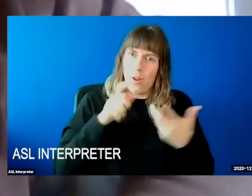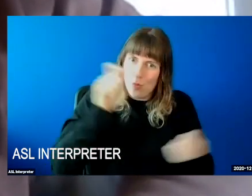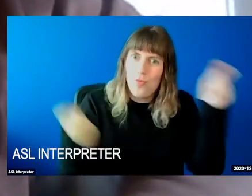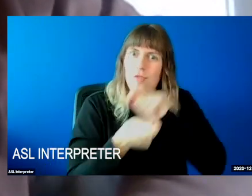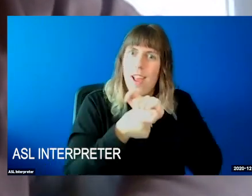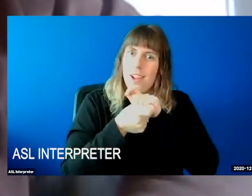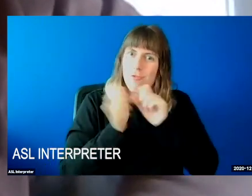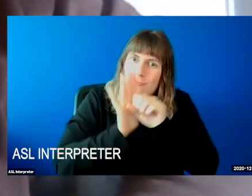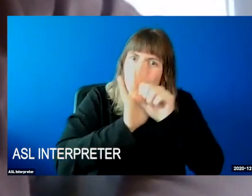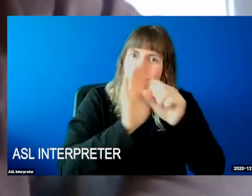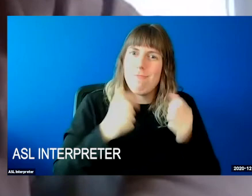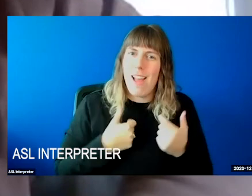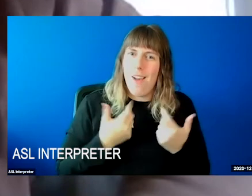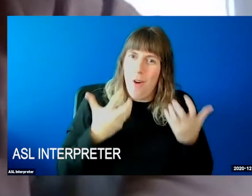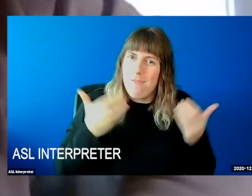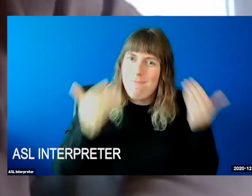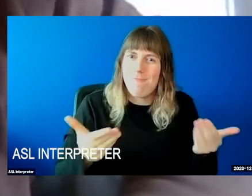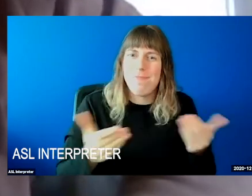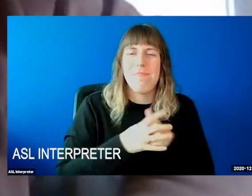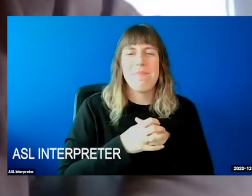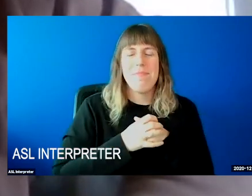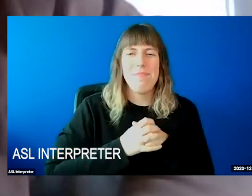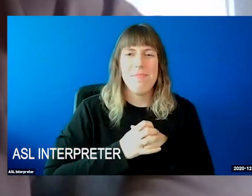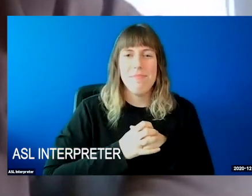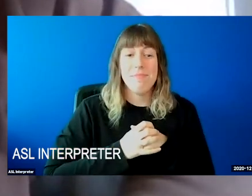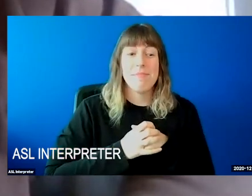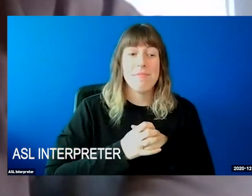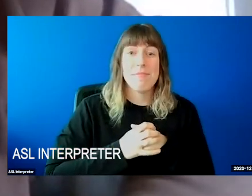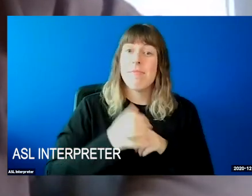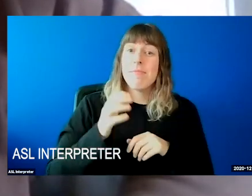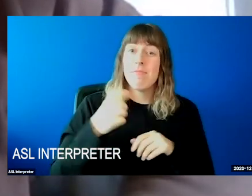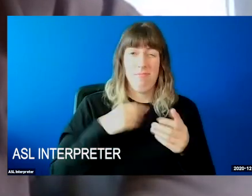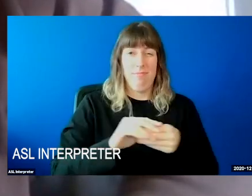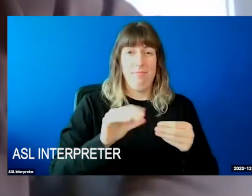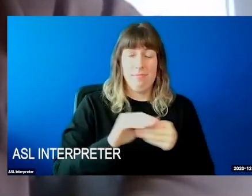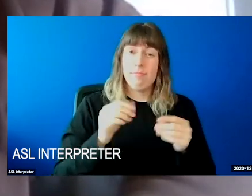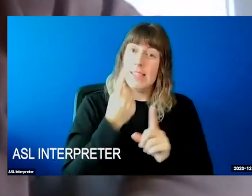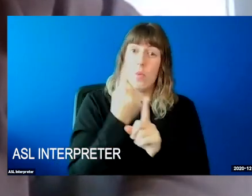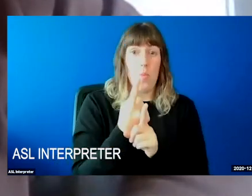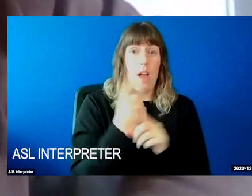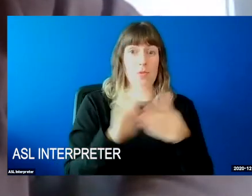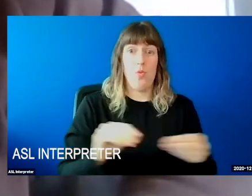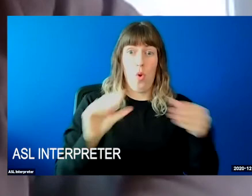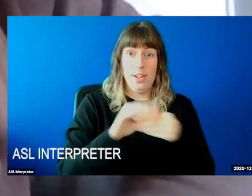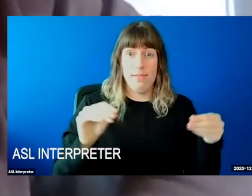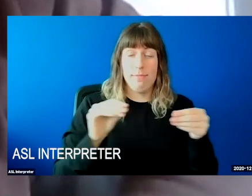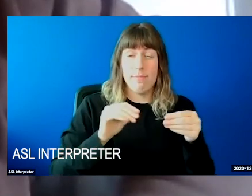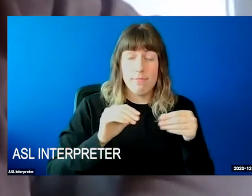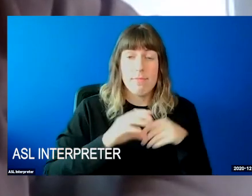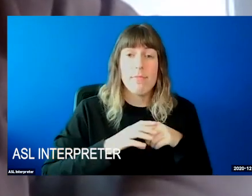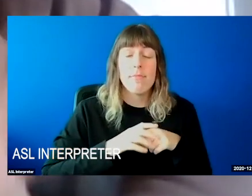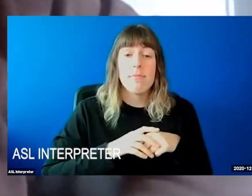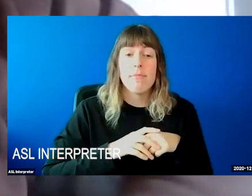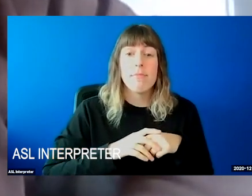commitment to want to do something. I think when we talk about a single story, or when I put